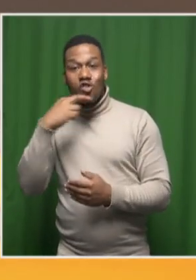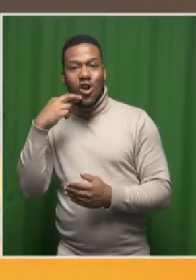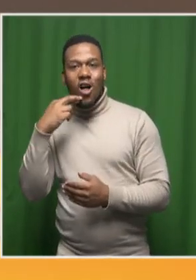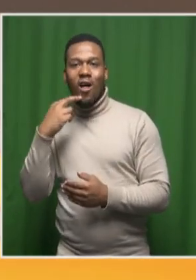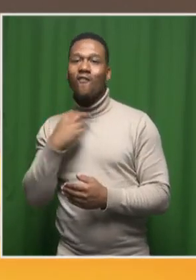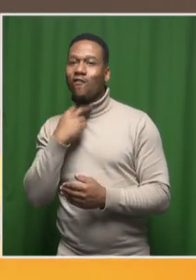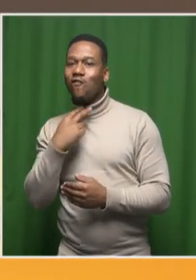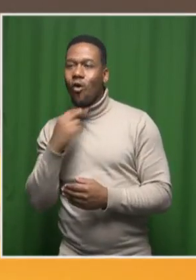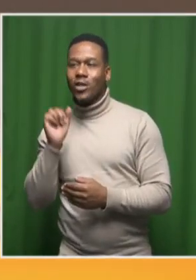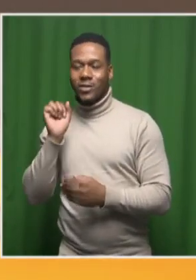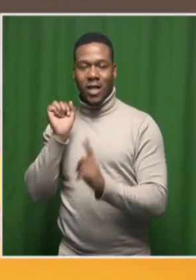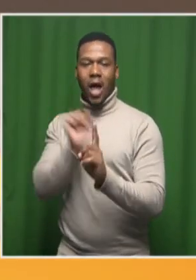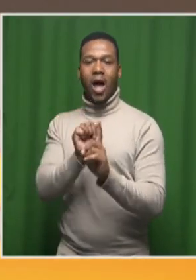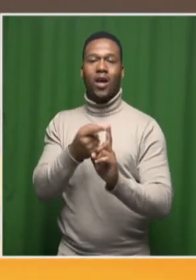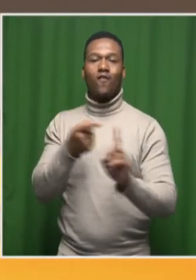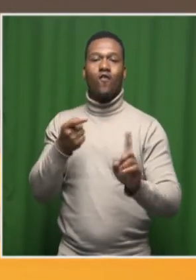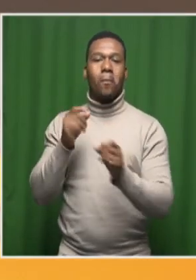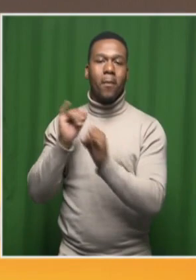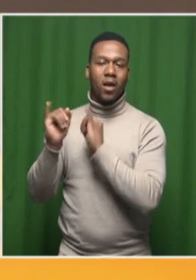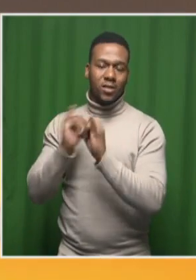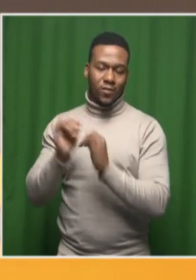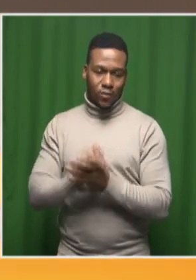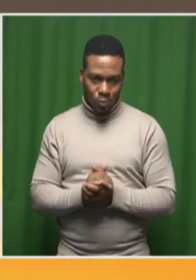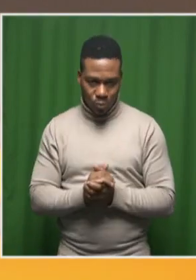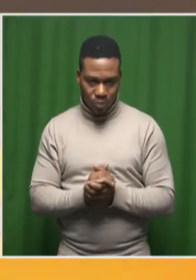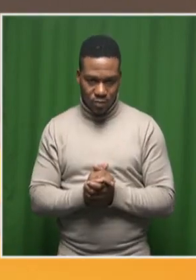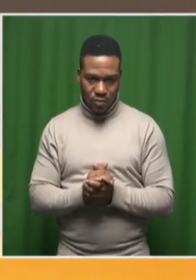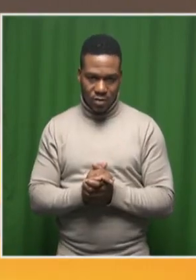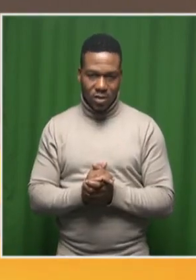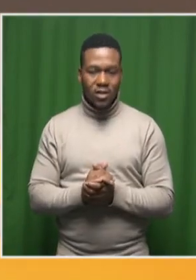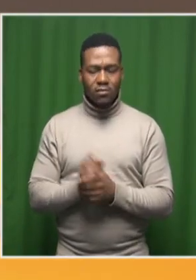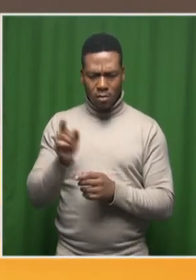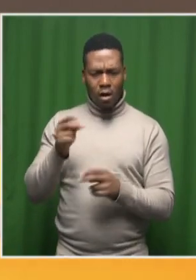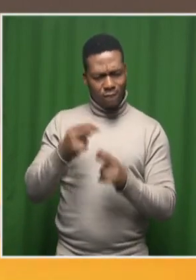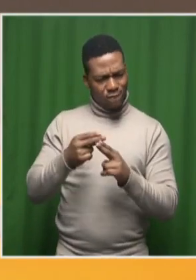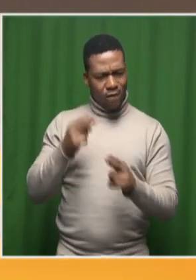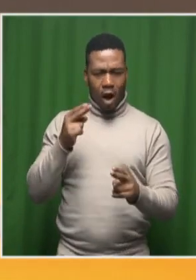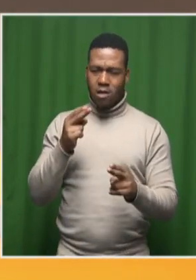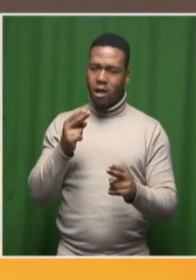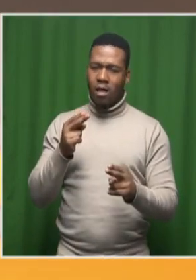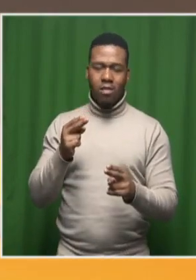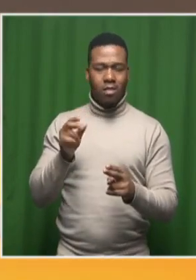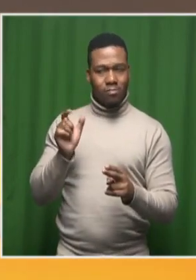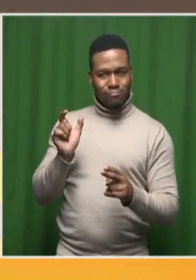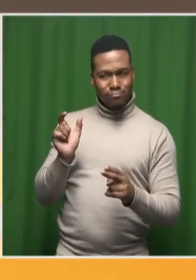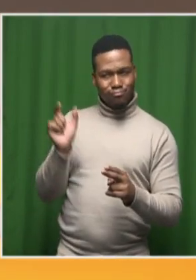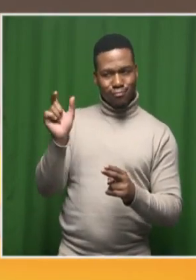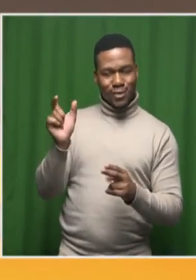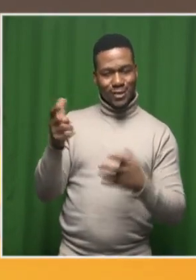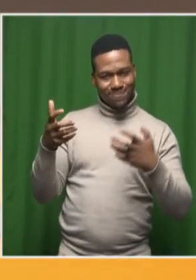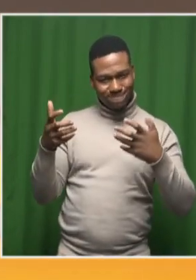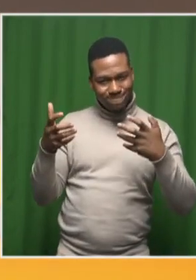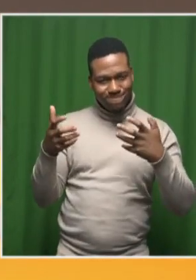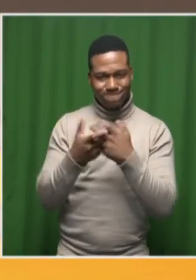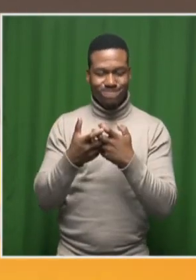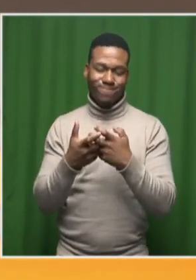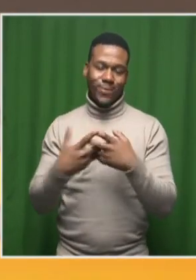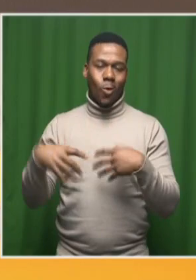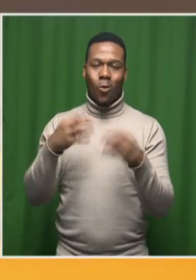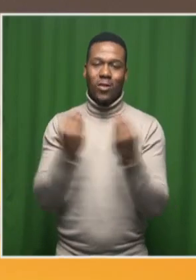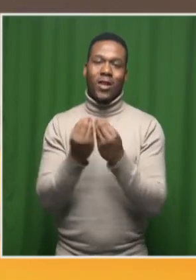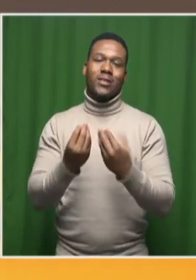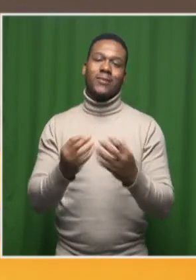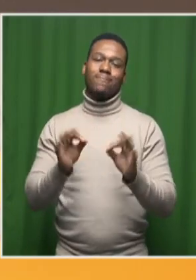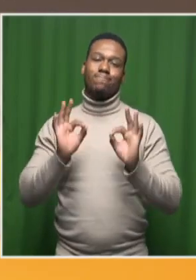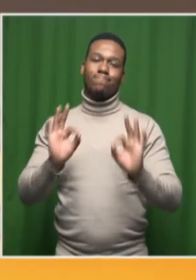real interview. So it's like, that for me, I think, was the final piece. Yes, And sort of put everything together. And it was like, okay,